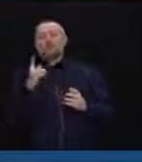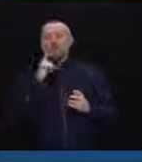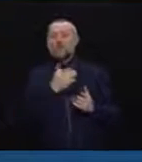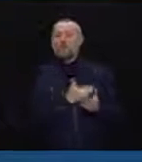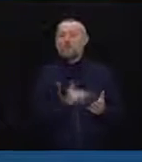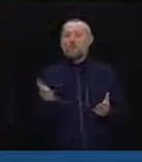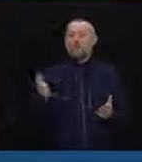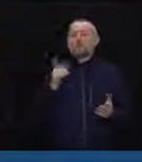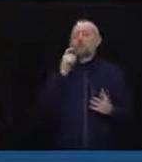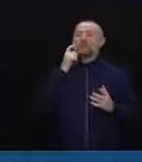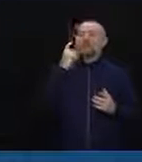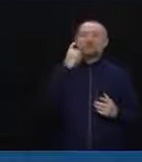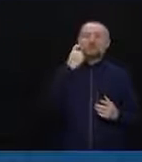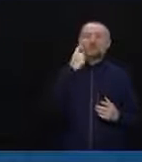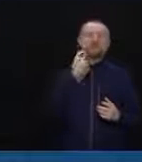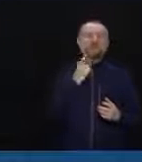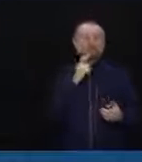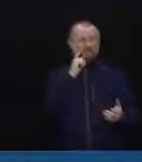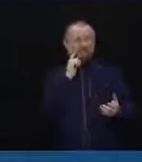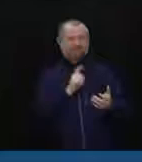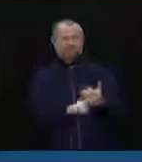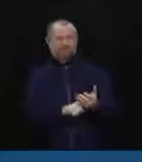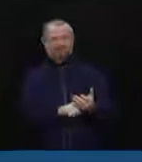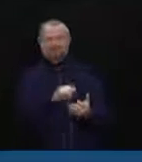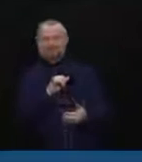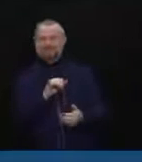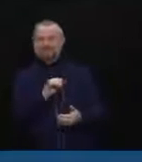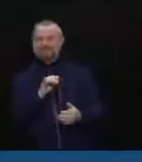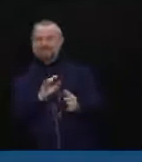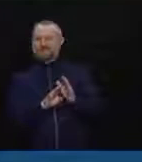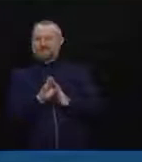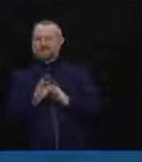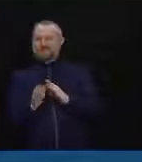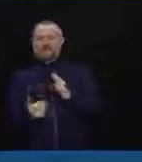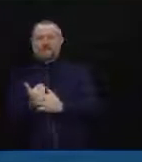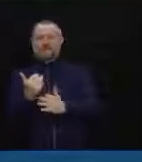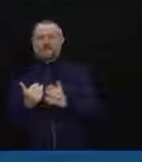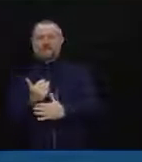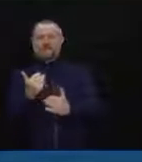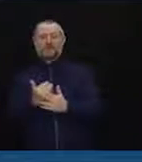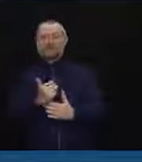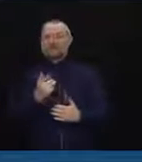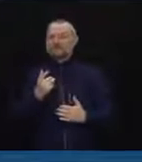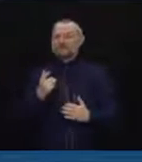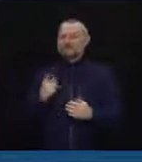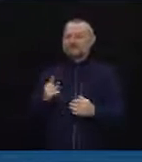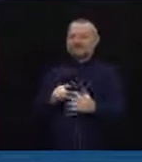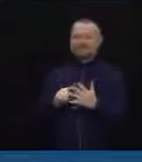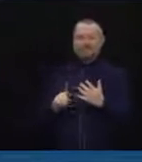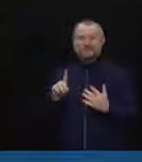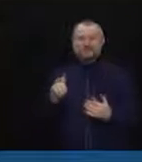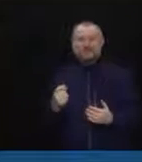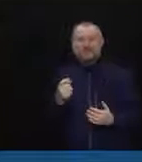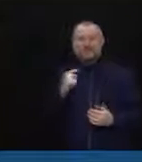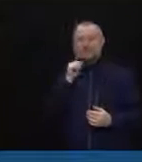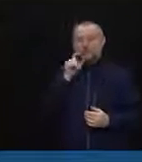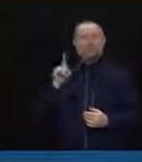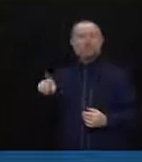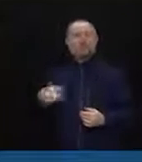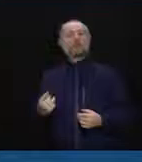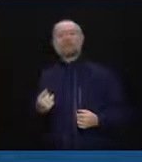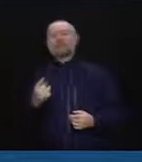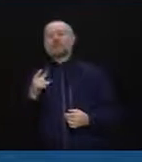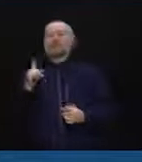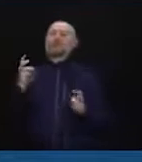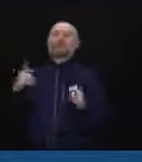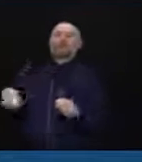condition. It should never be a condition for which only people with resources get care. So this is a few of the things that we're